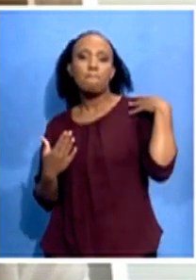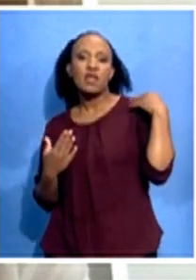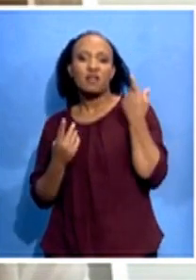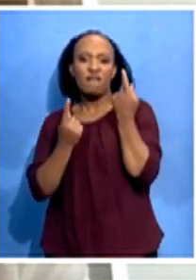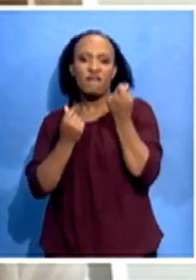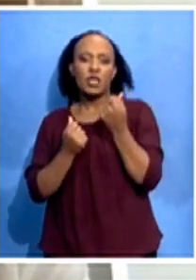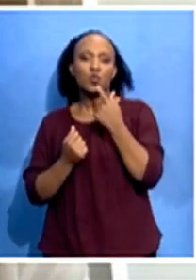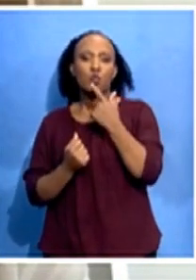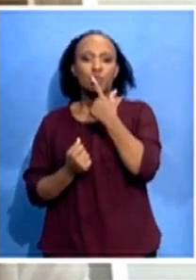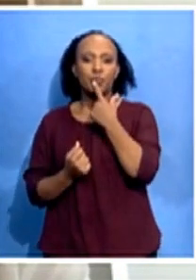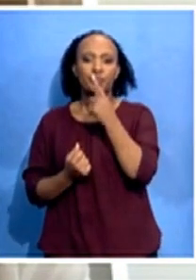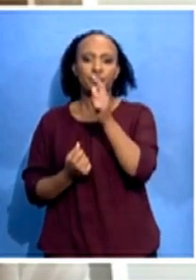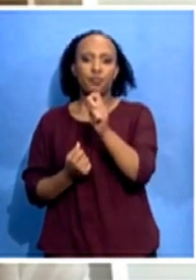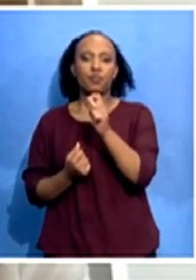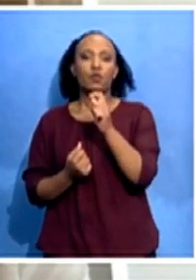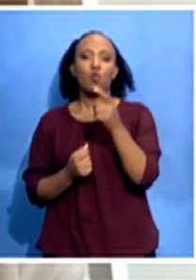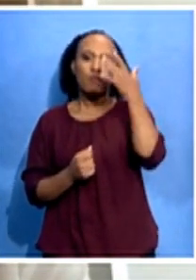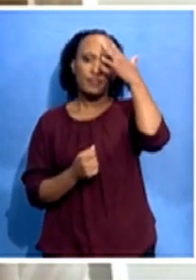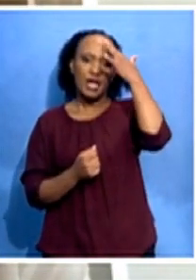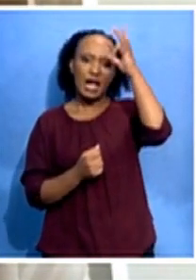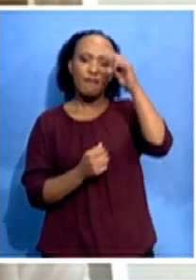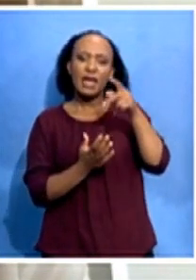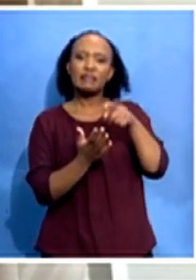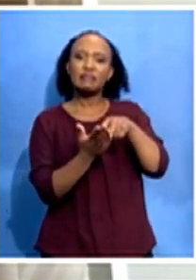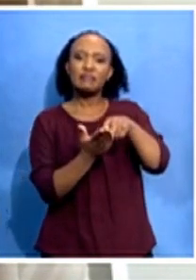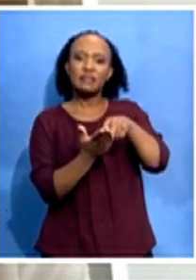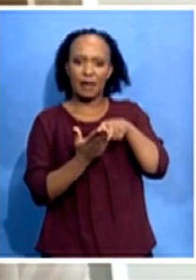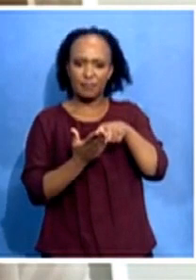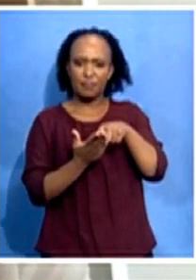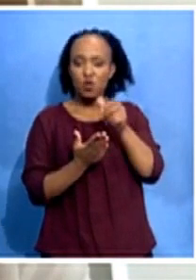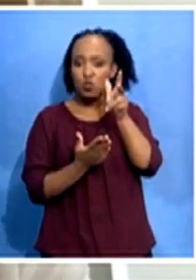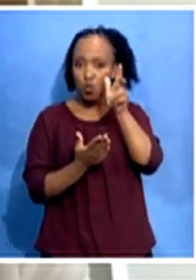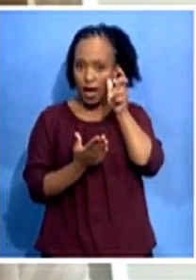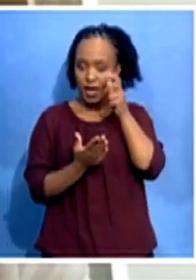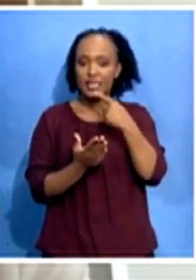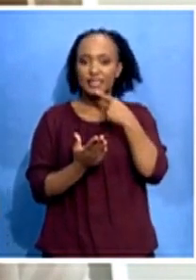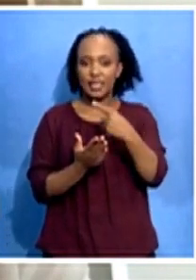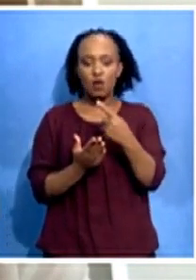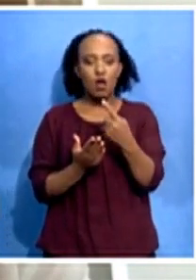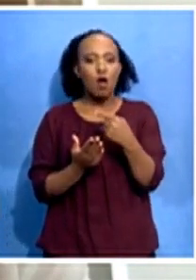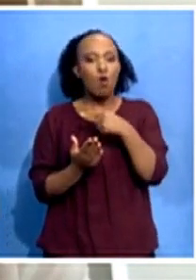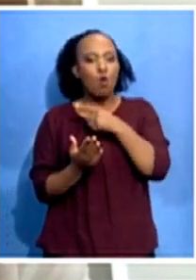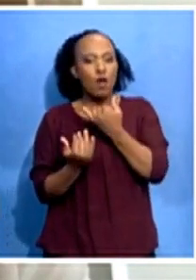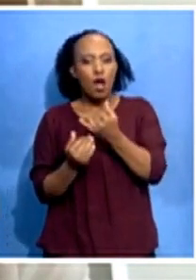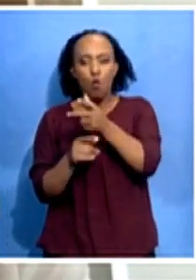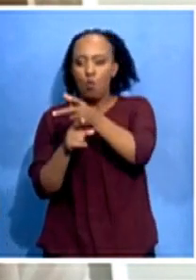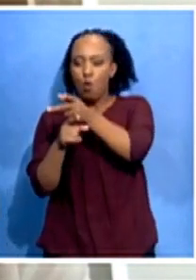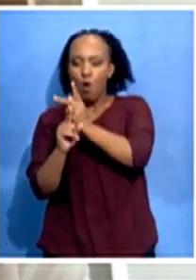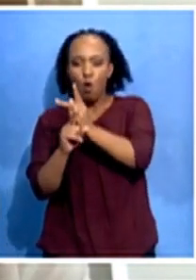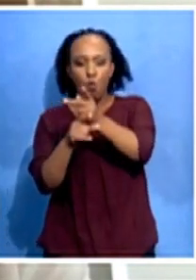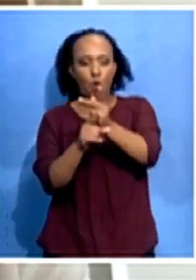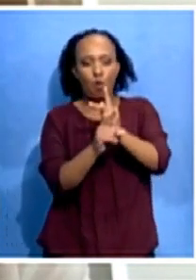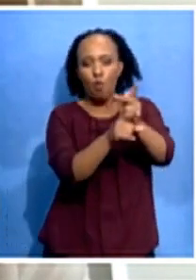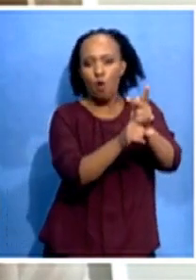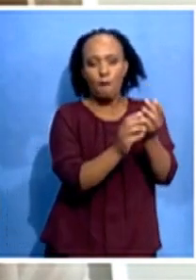during delivering his address saying, we owe a lot of people a lot of money. Is the wage freeze the only